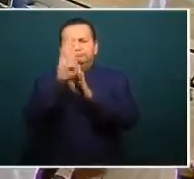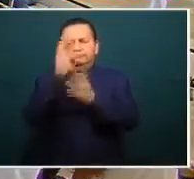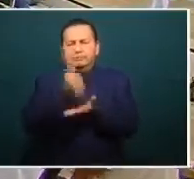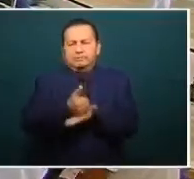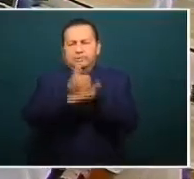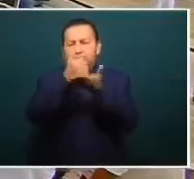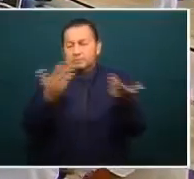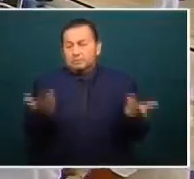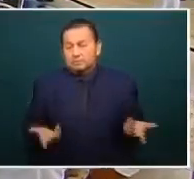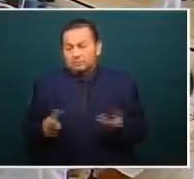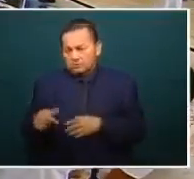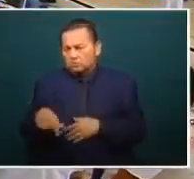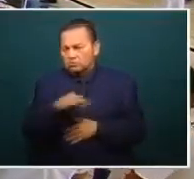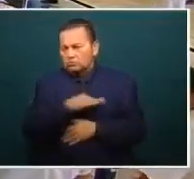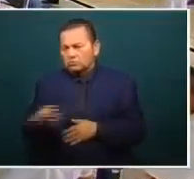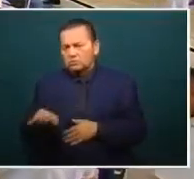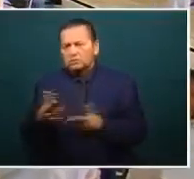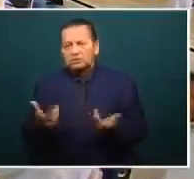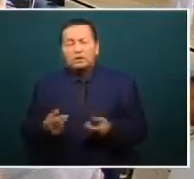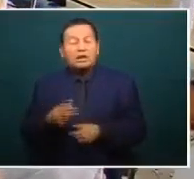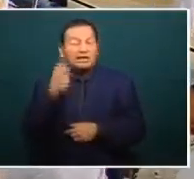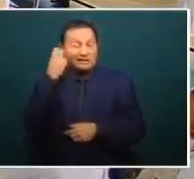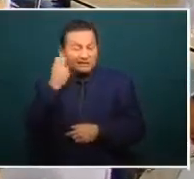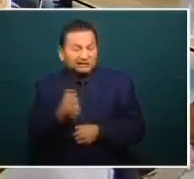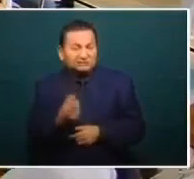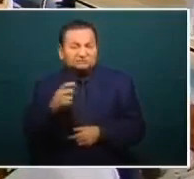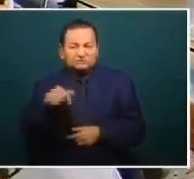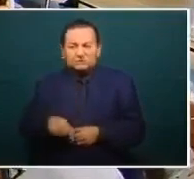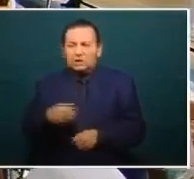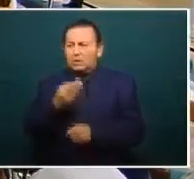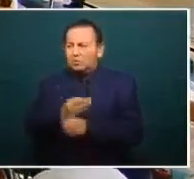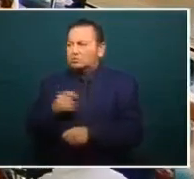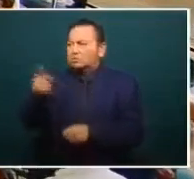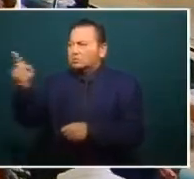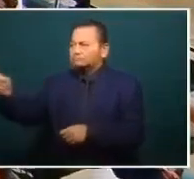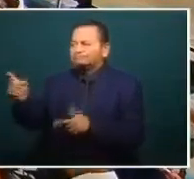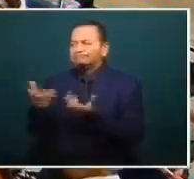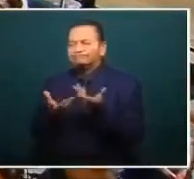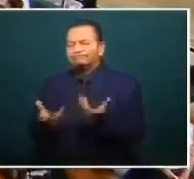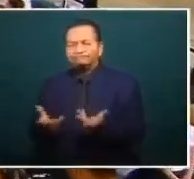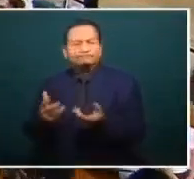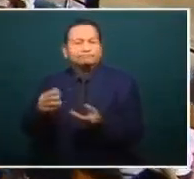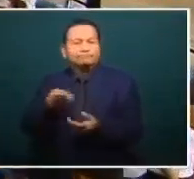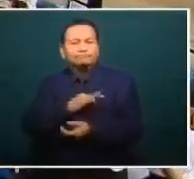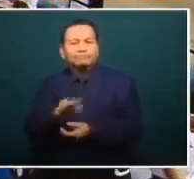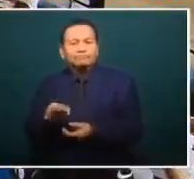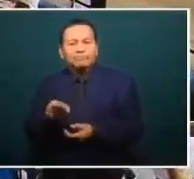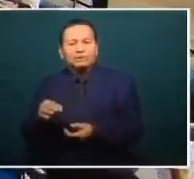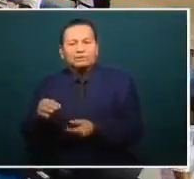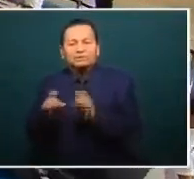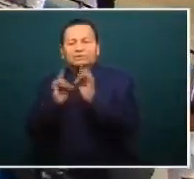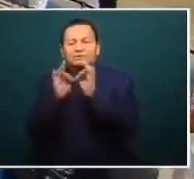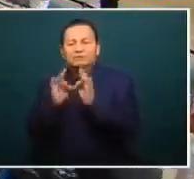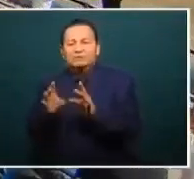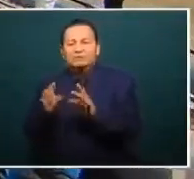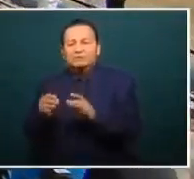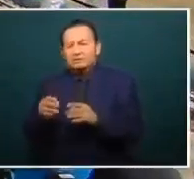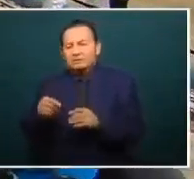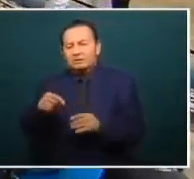mutual respect, cooperation for development. And this situation presents